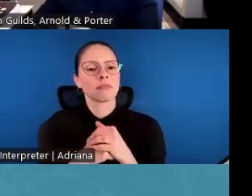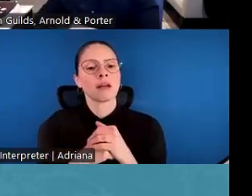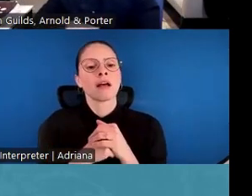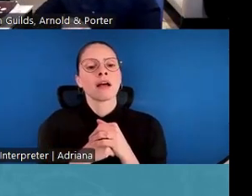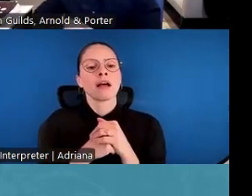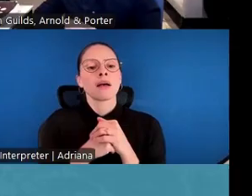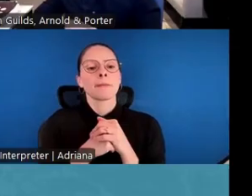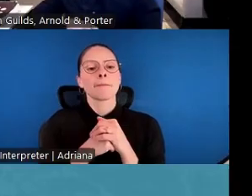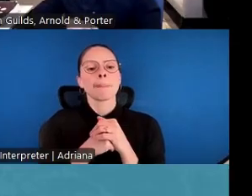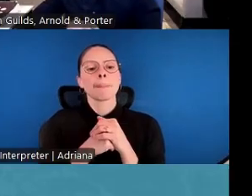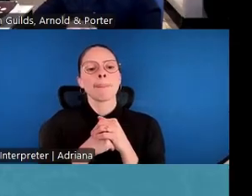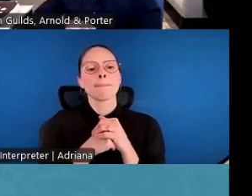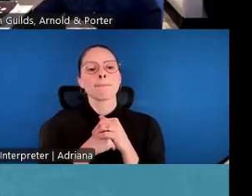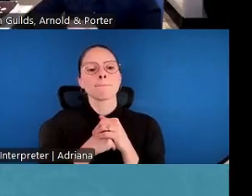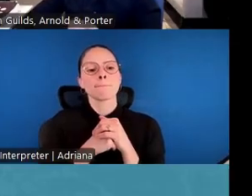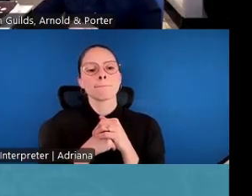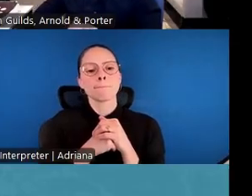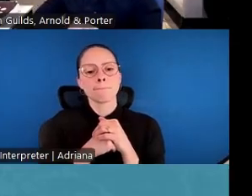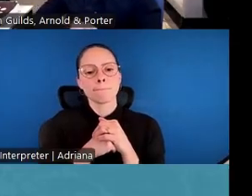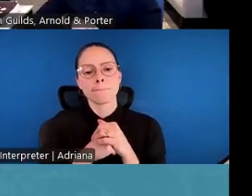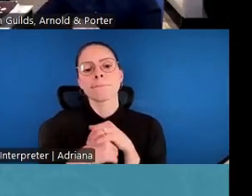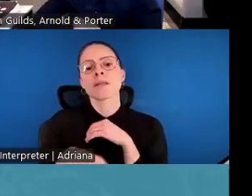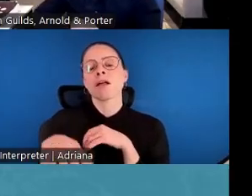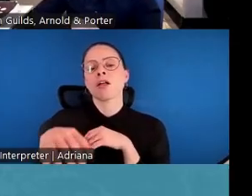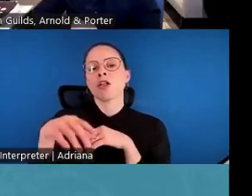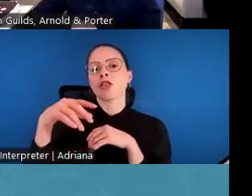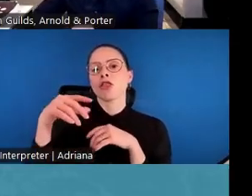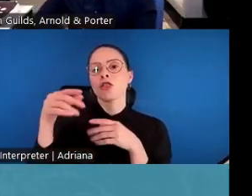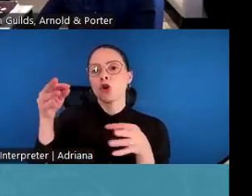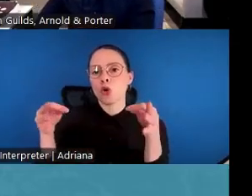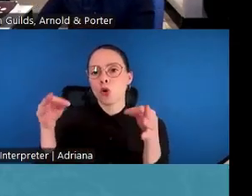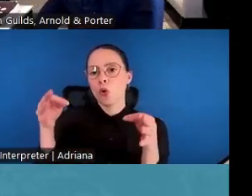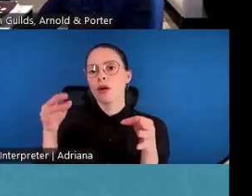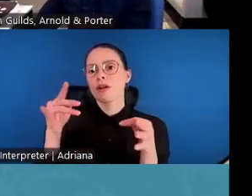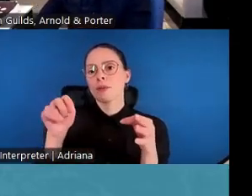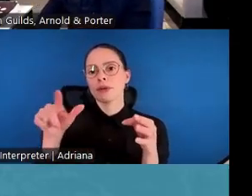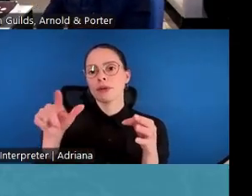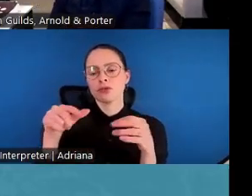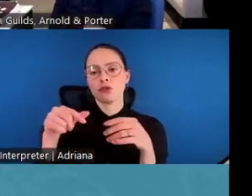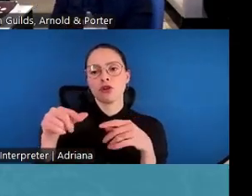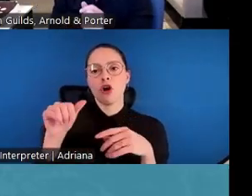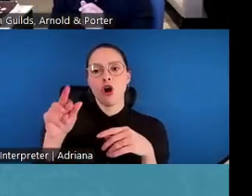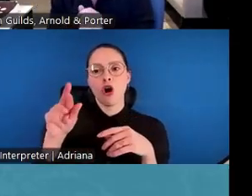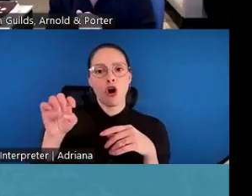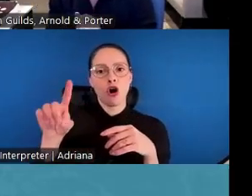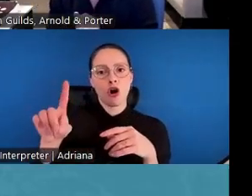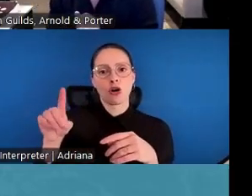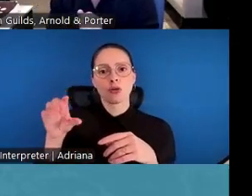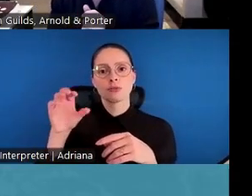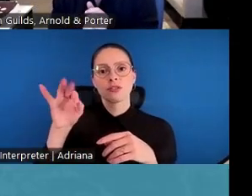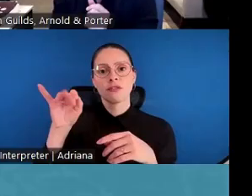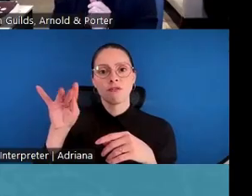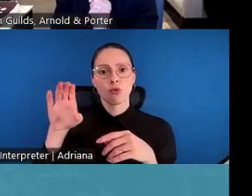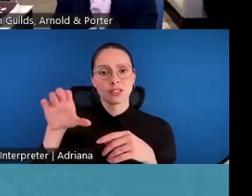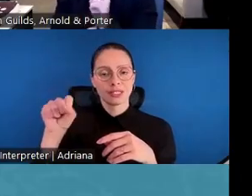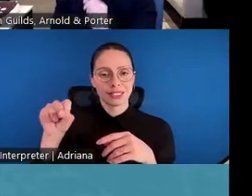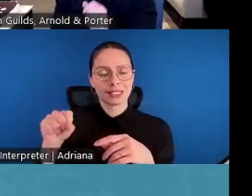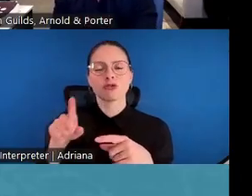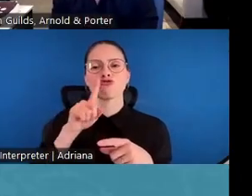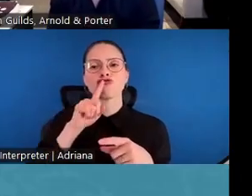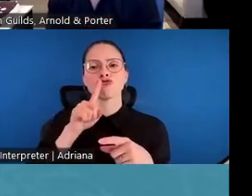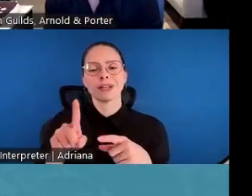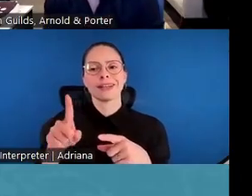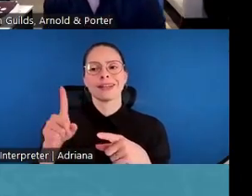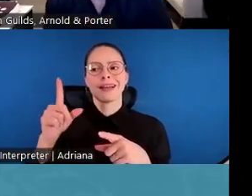hear sometimes said, the Court of Appeals for the Armed Forces really has come out with some decisions severely constraining the